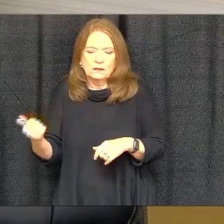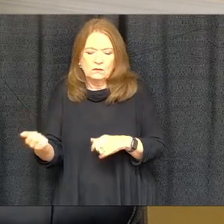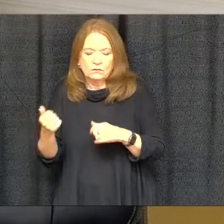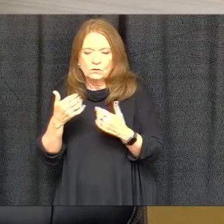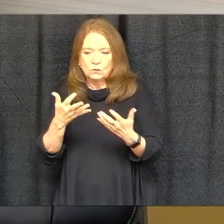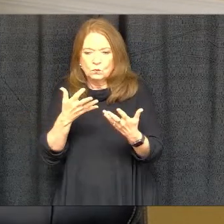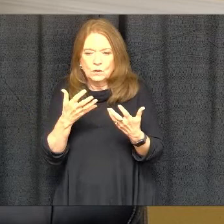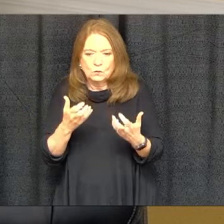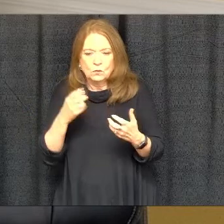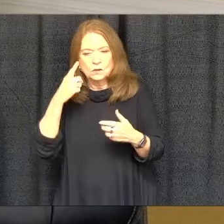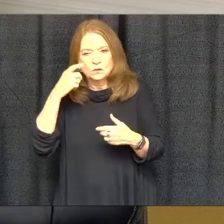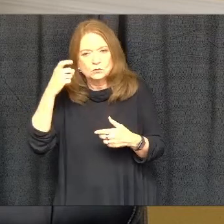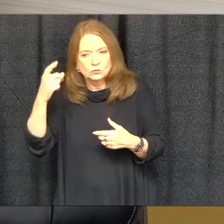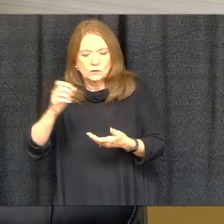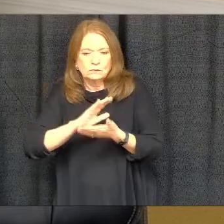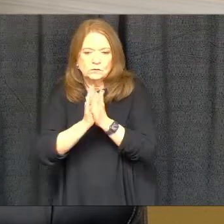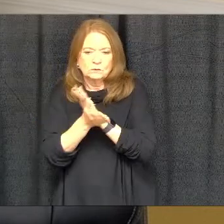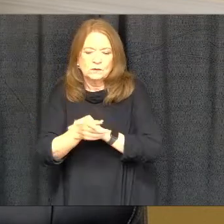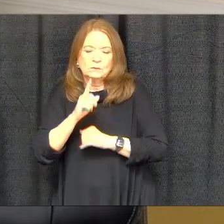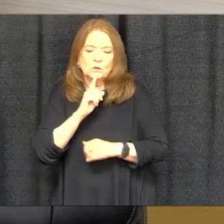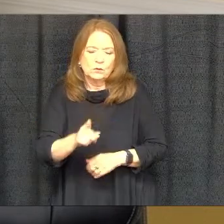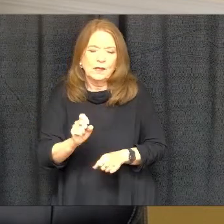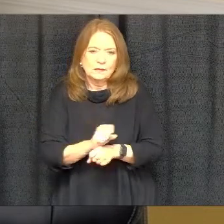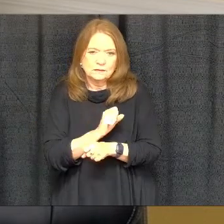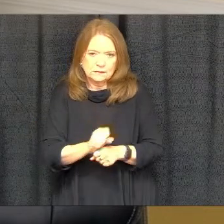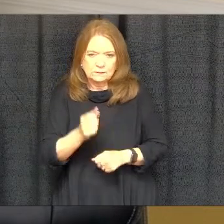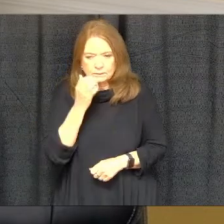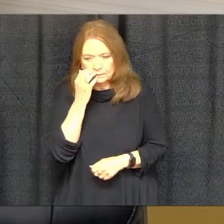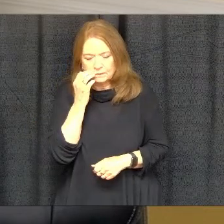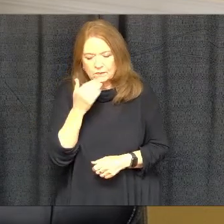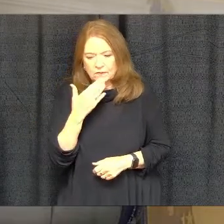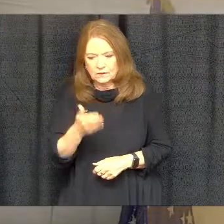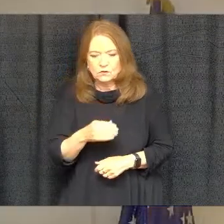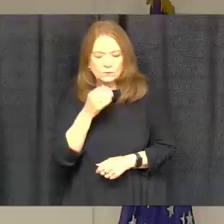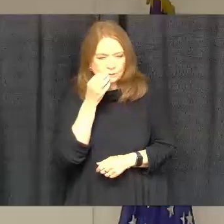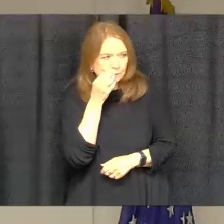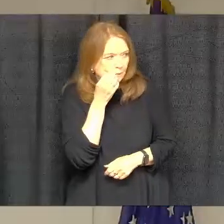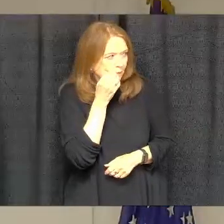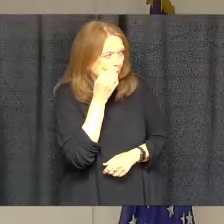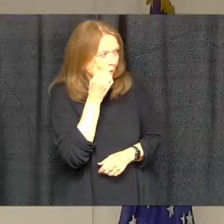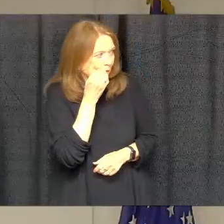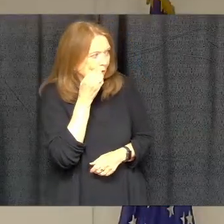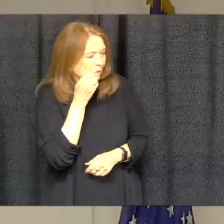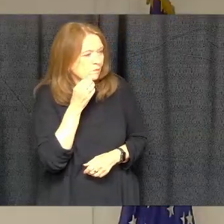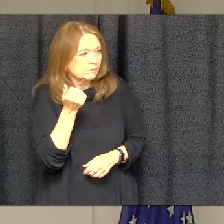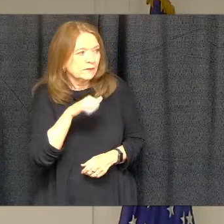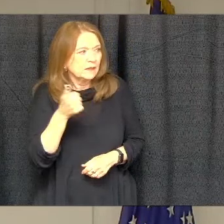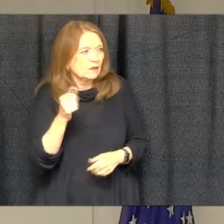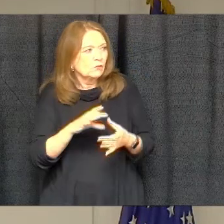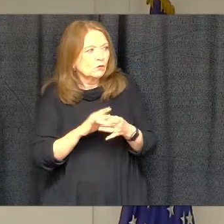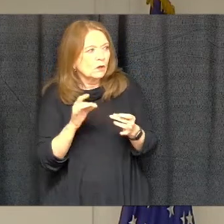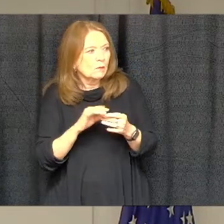want a dream to become a reality. Thank you. Okay, any other comment